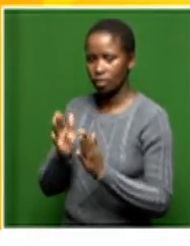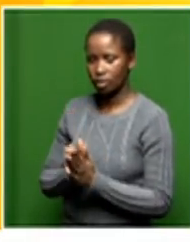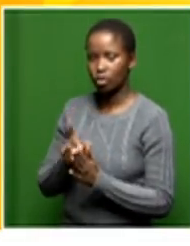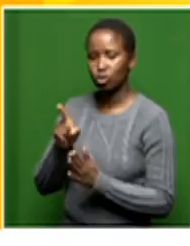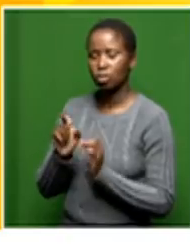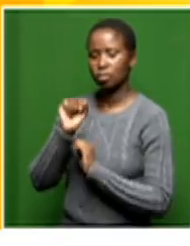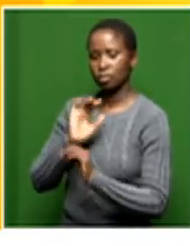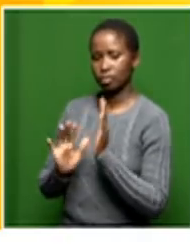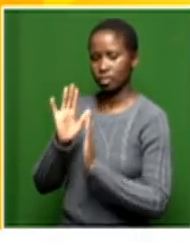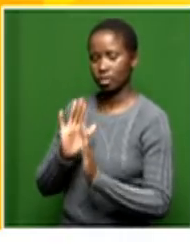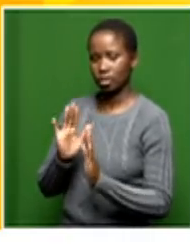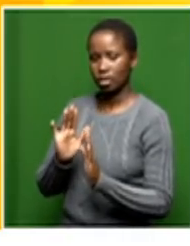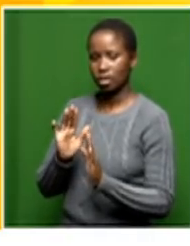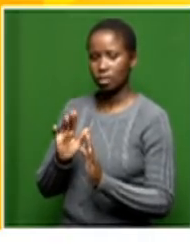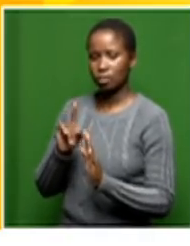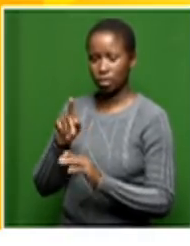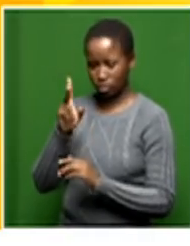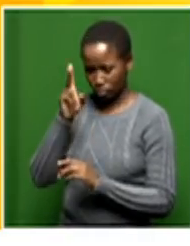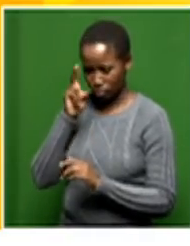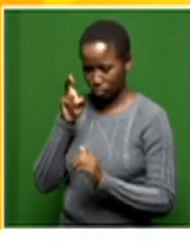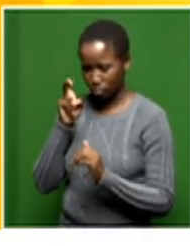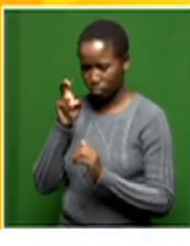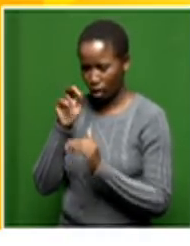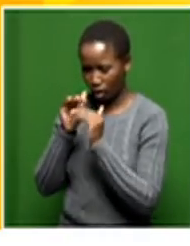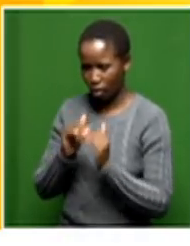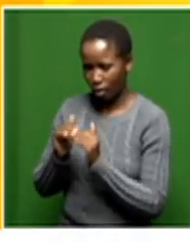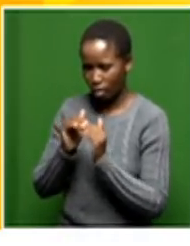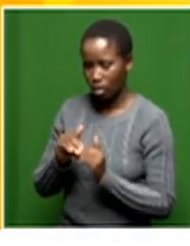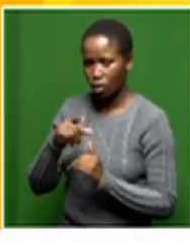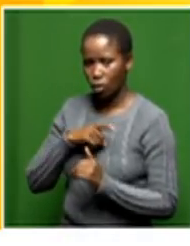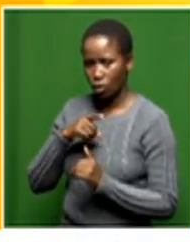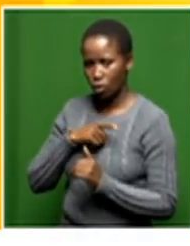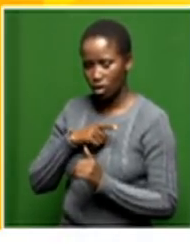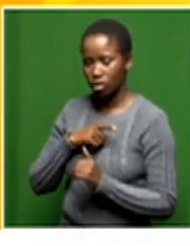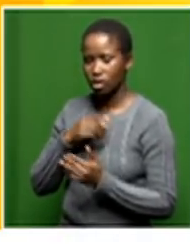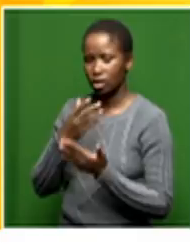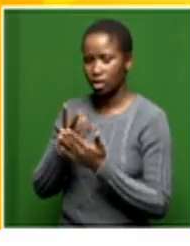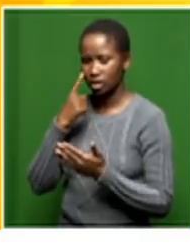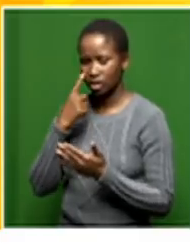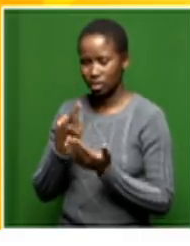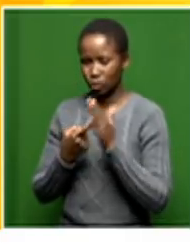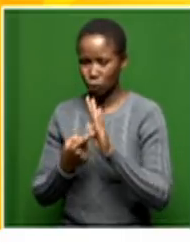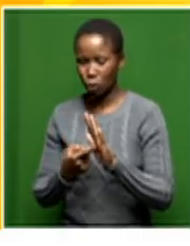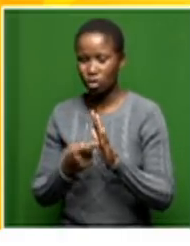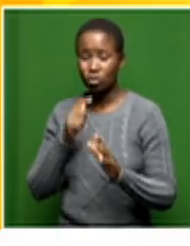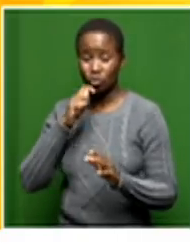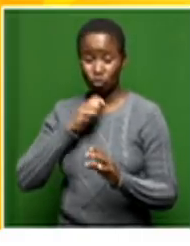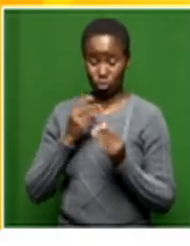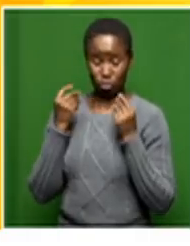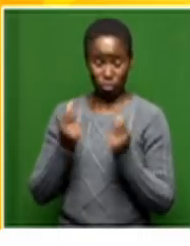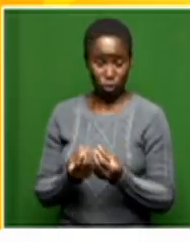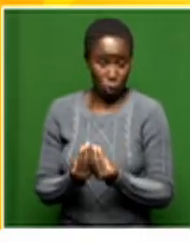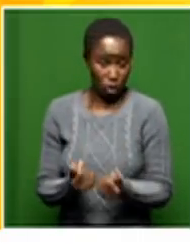a great listening to and watching, because it seems as though there is no immediate solution to the problem